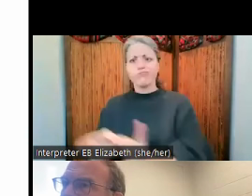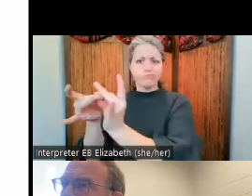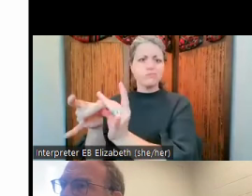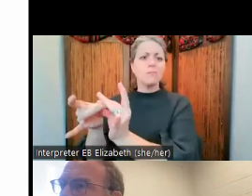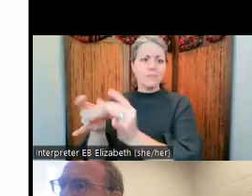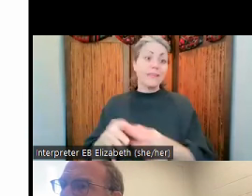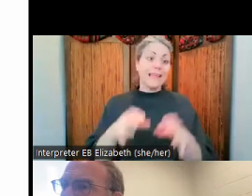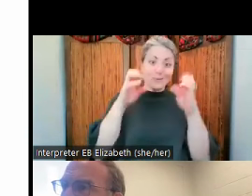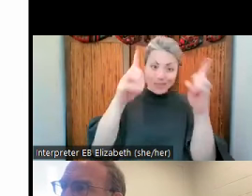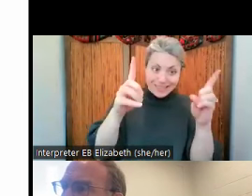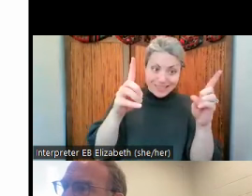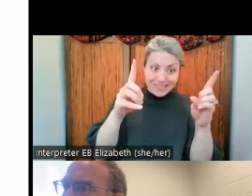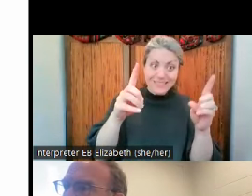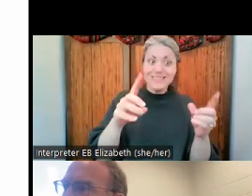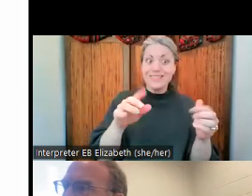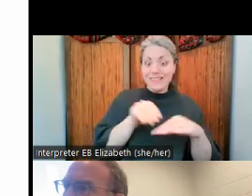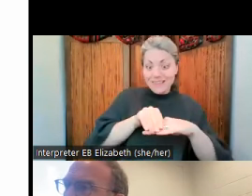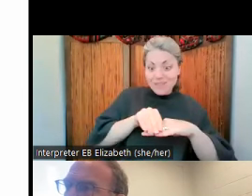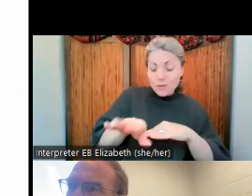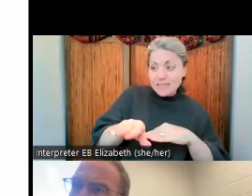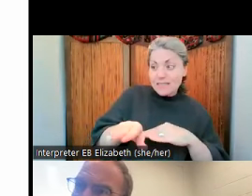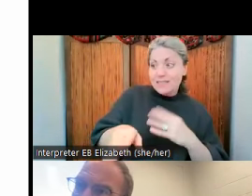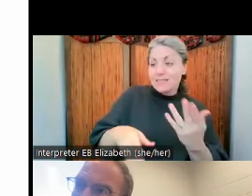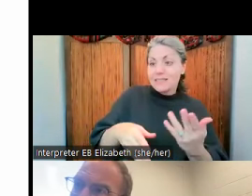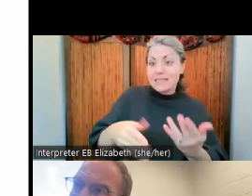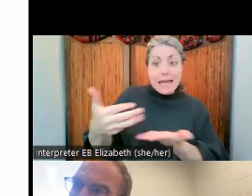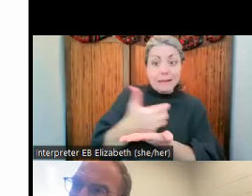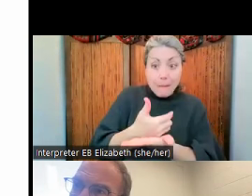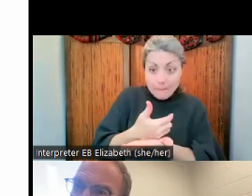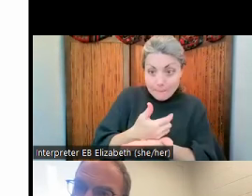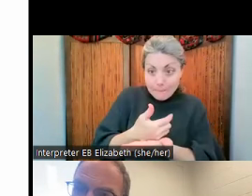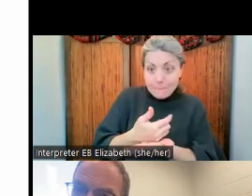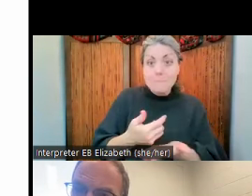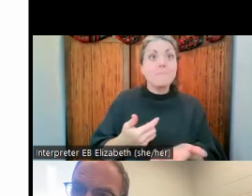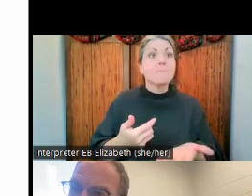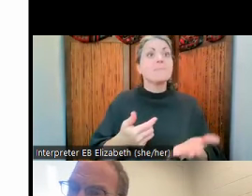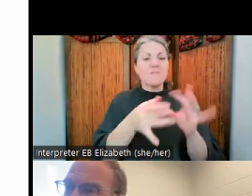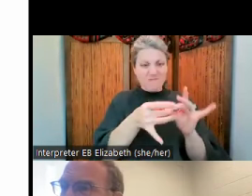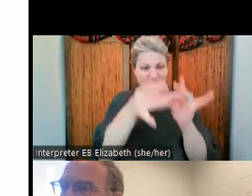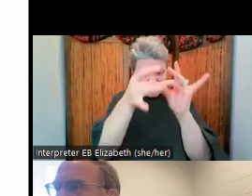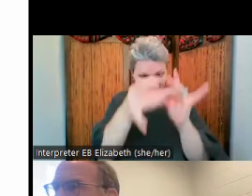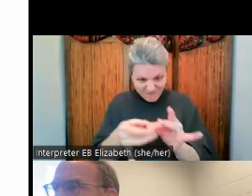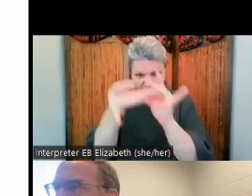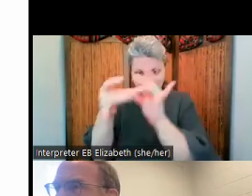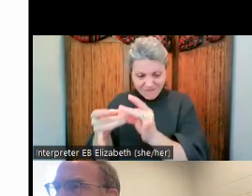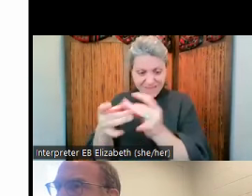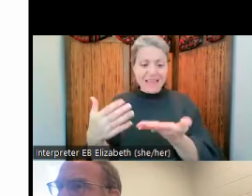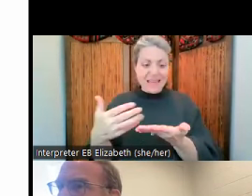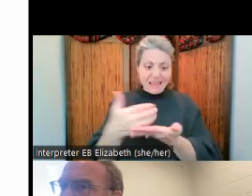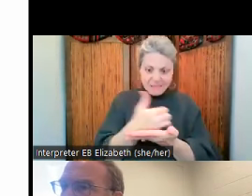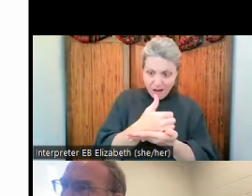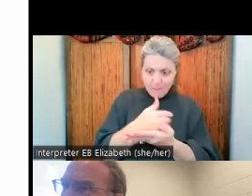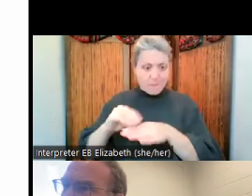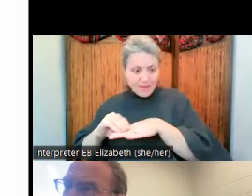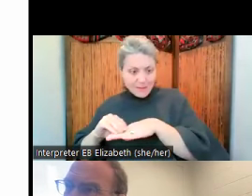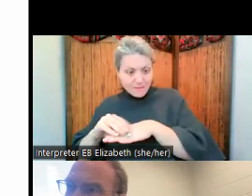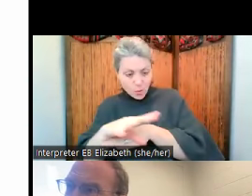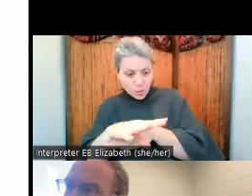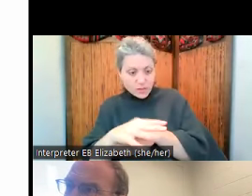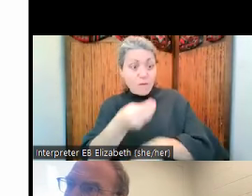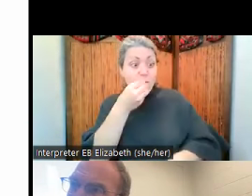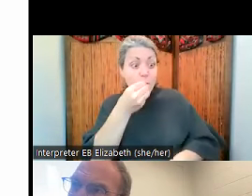also typically influences directly income, and income levels influence things like